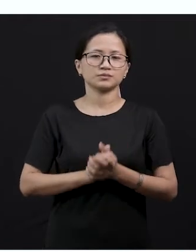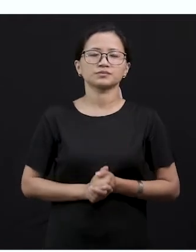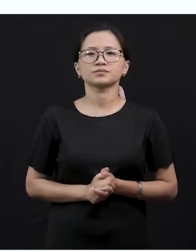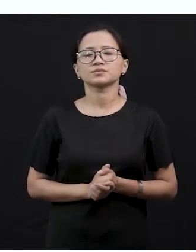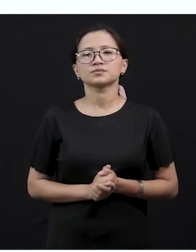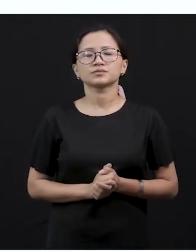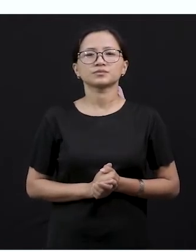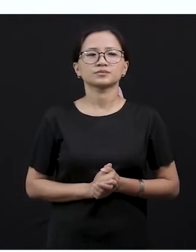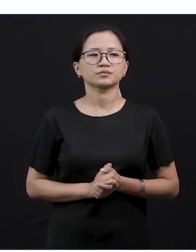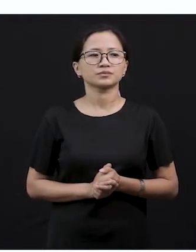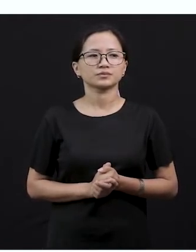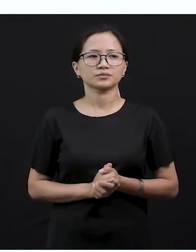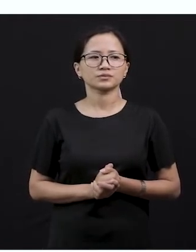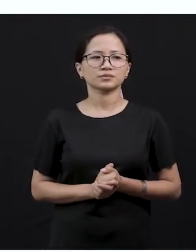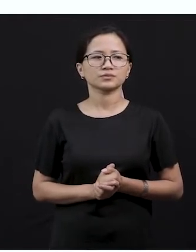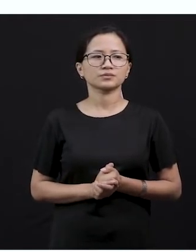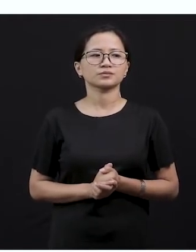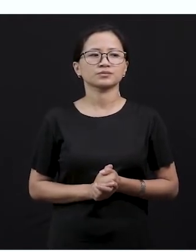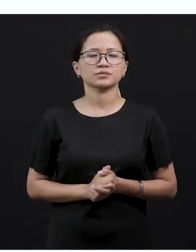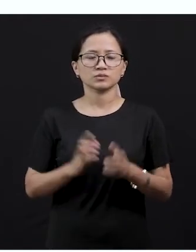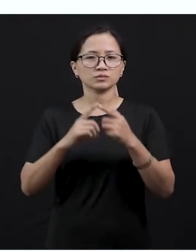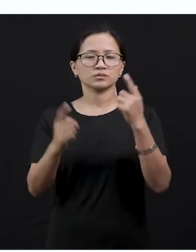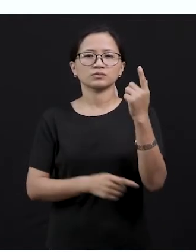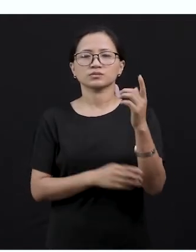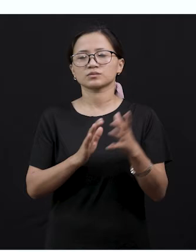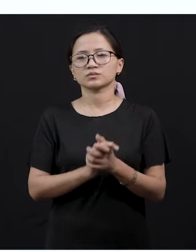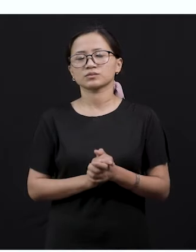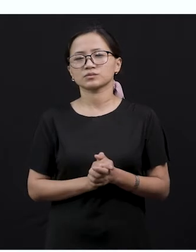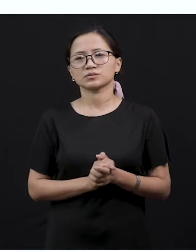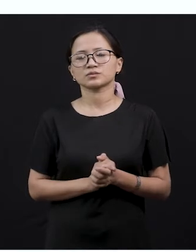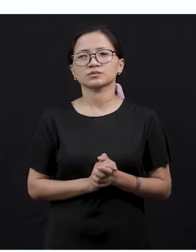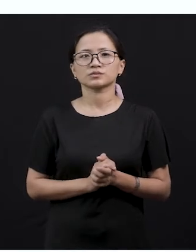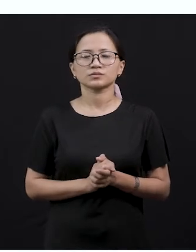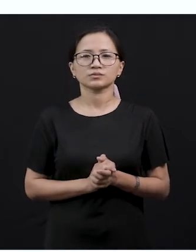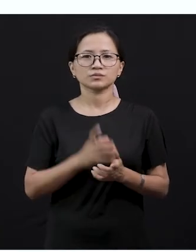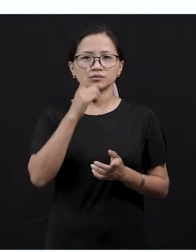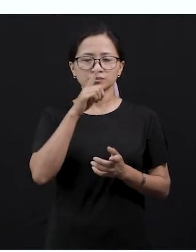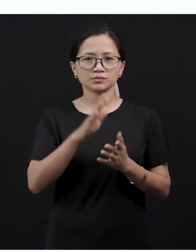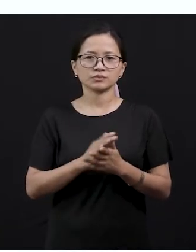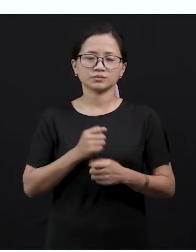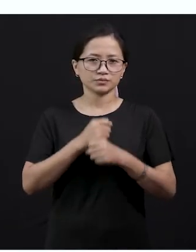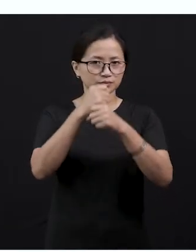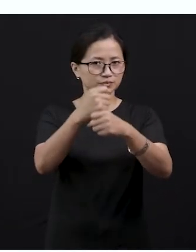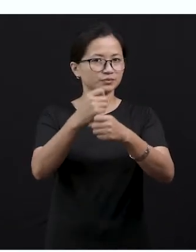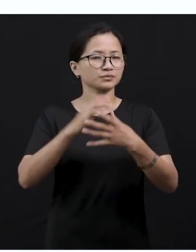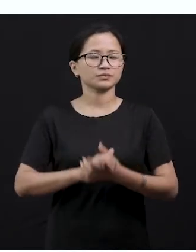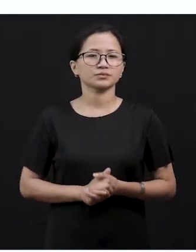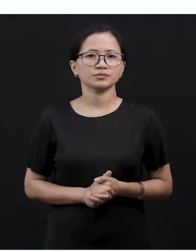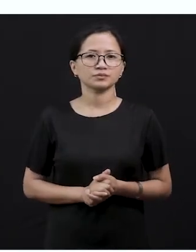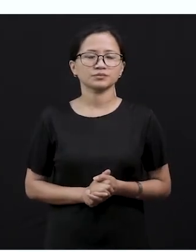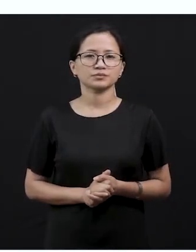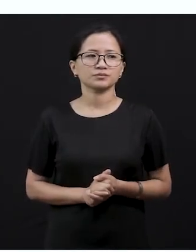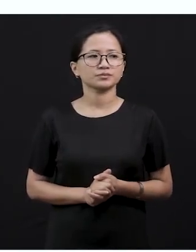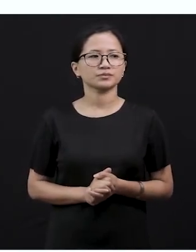scent, perfume, right? So at last the girl come to a conclusion that they will buy mother a gift, not